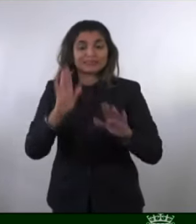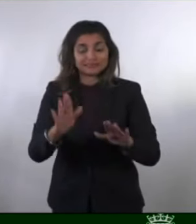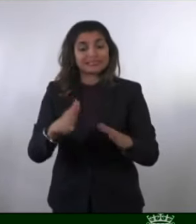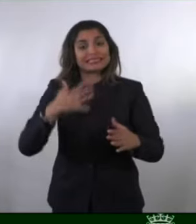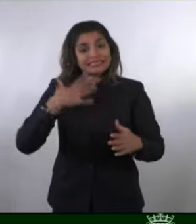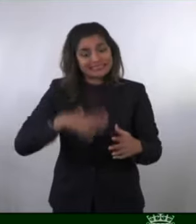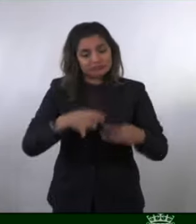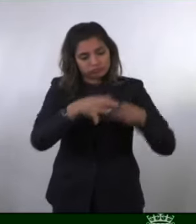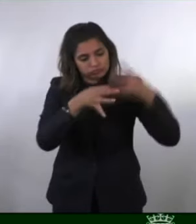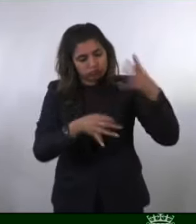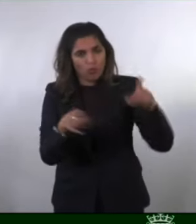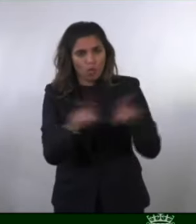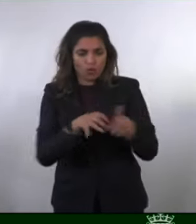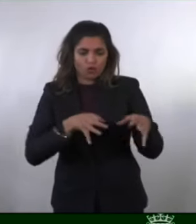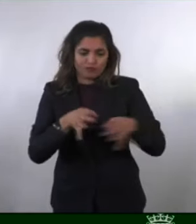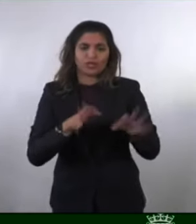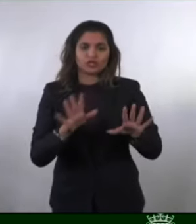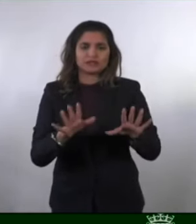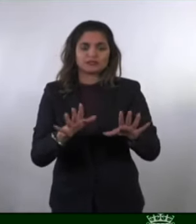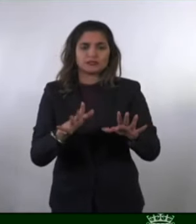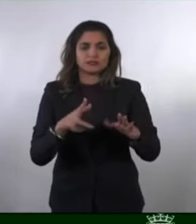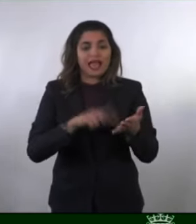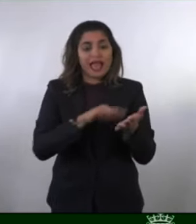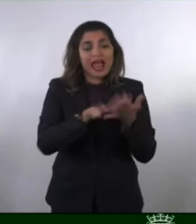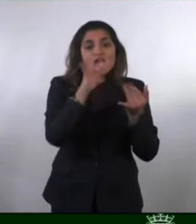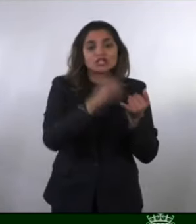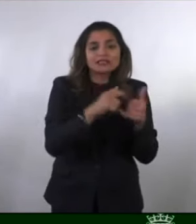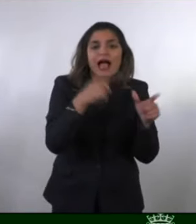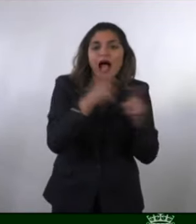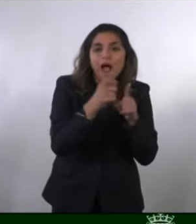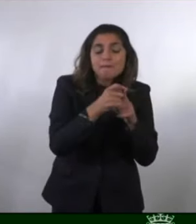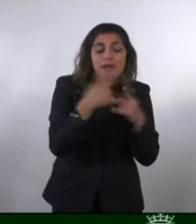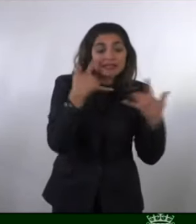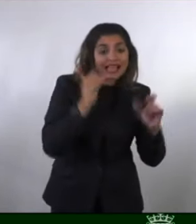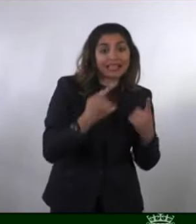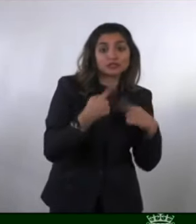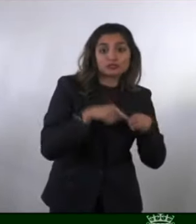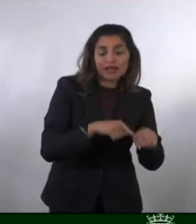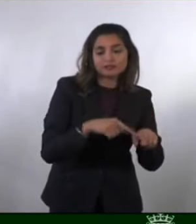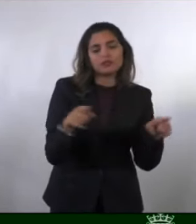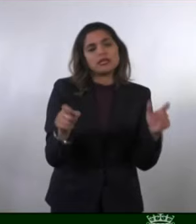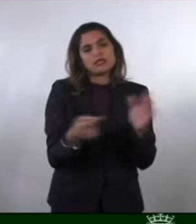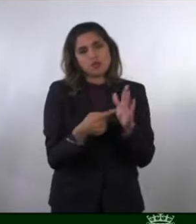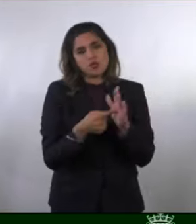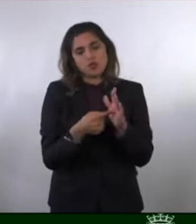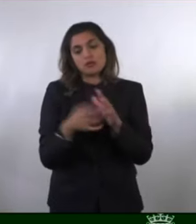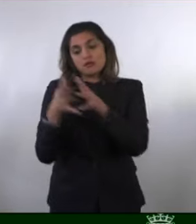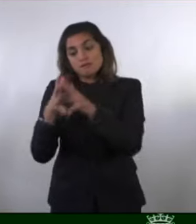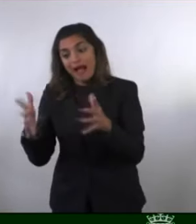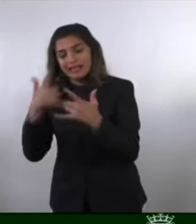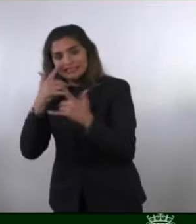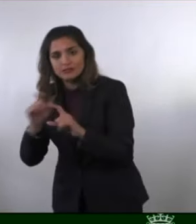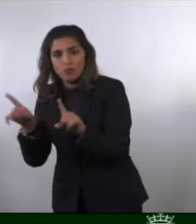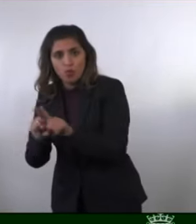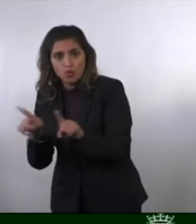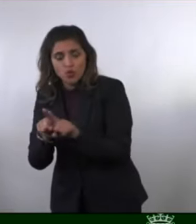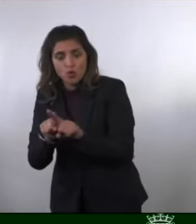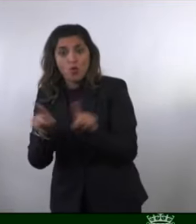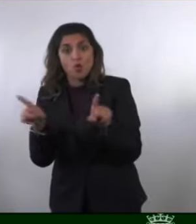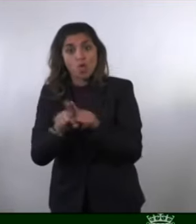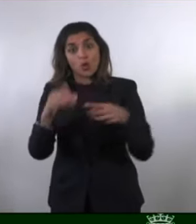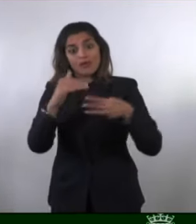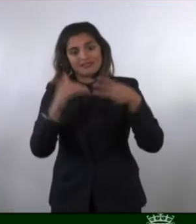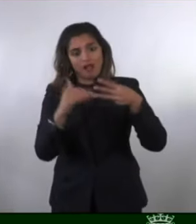by NHS test, trace and isolate, but also new types of testing, plus the tough tiering that